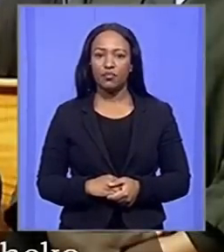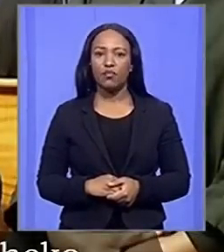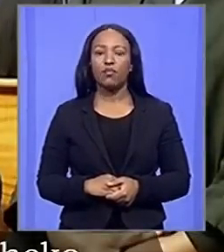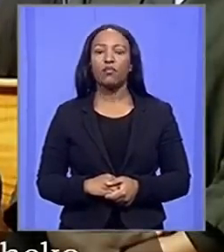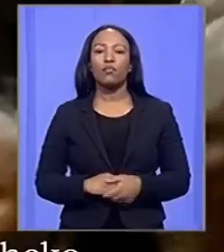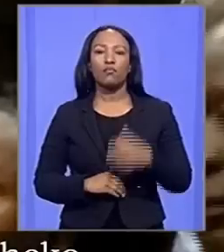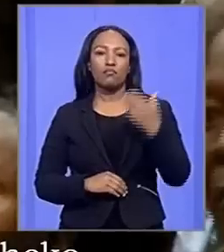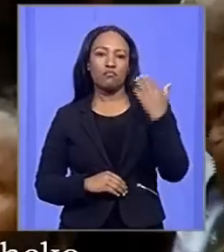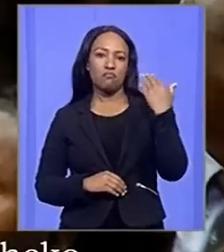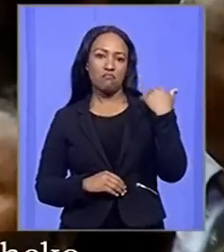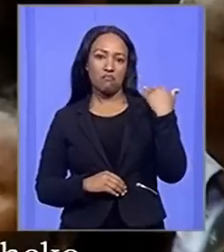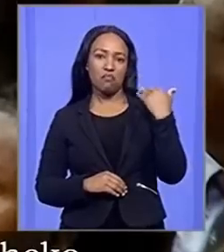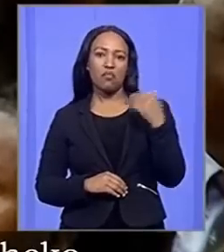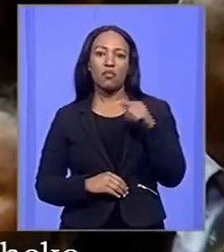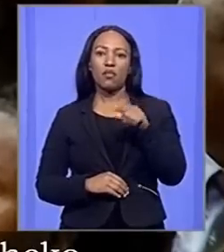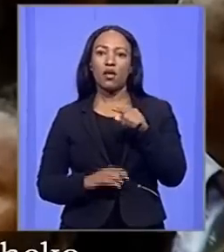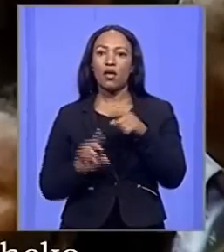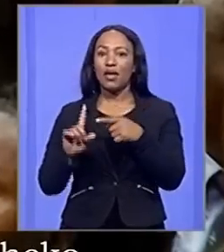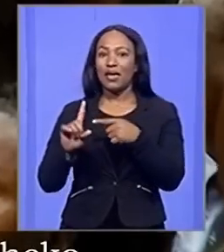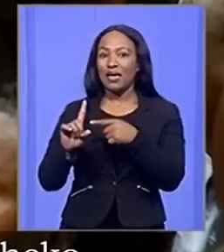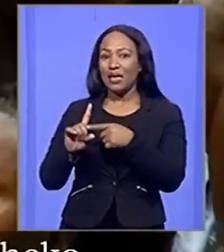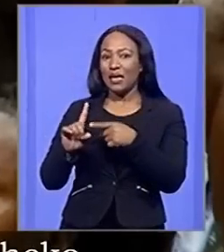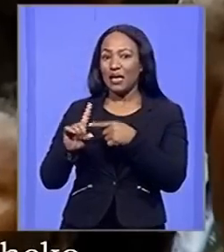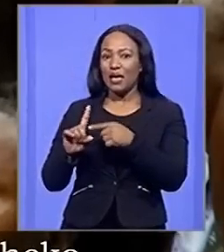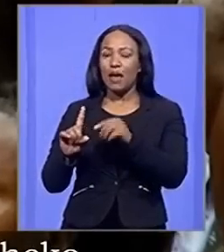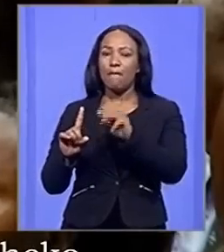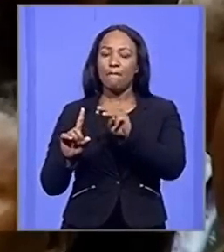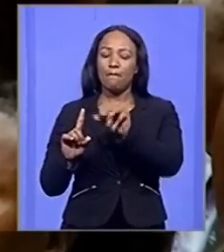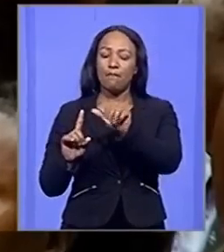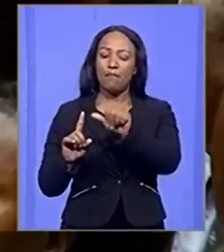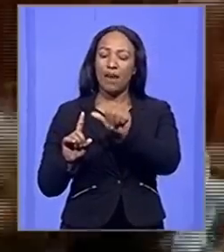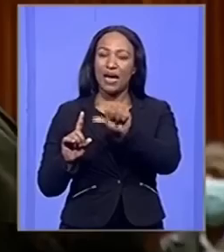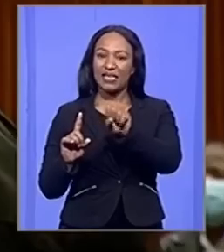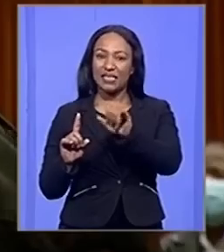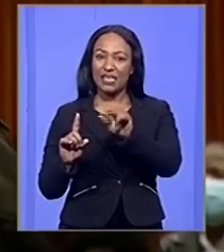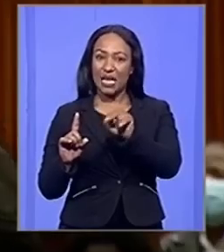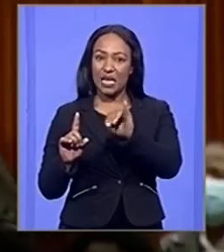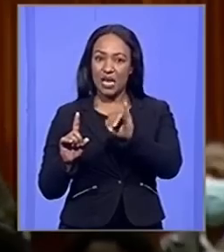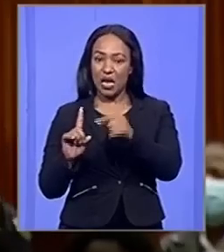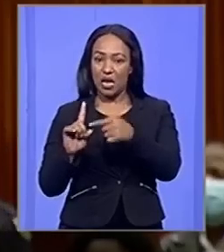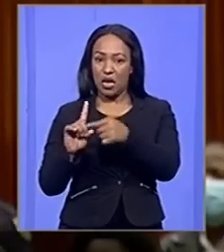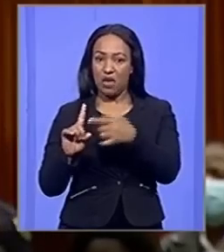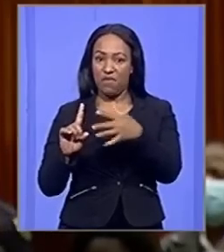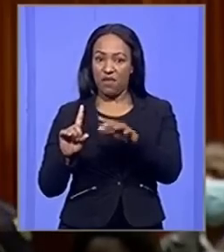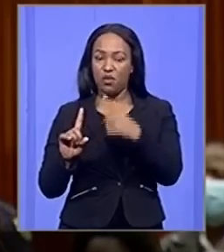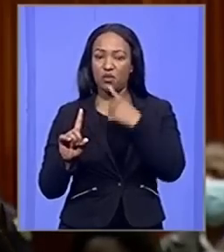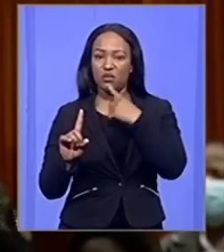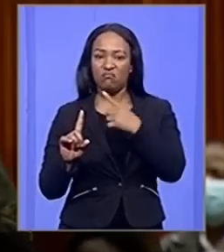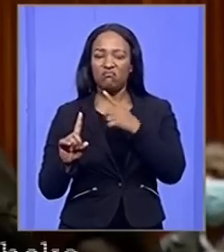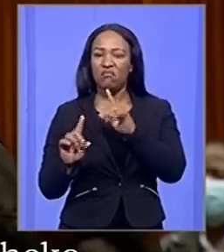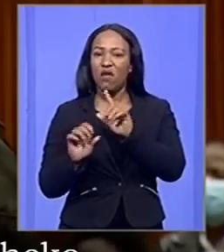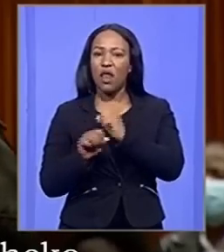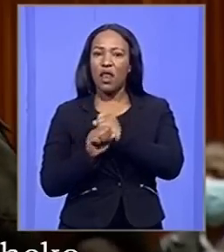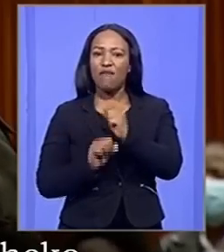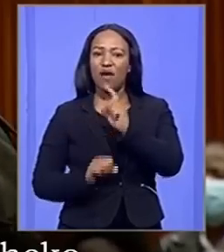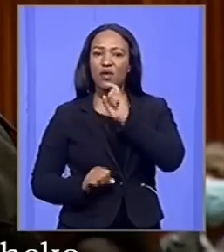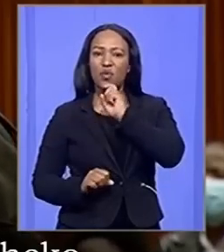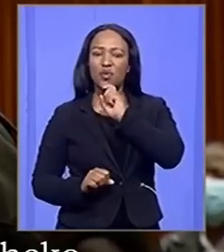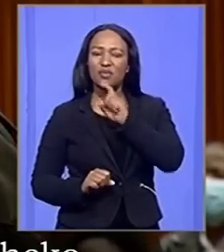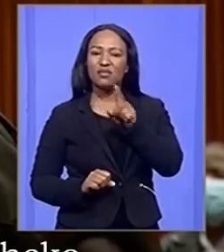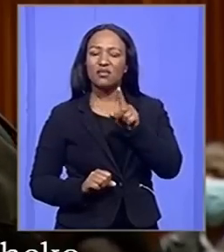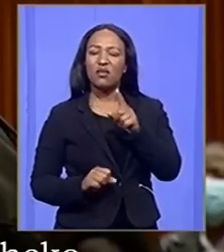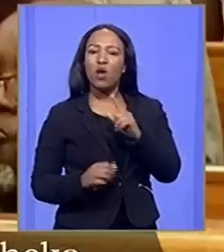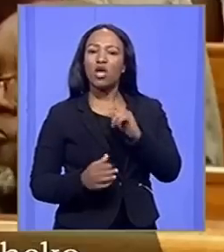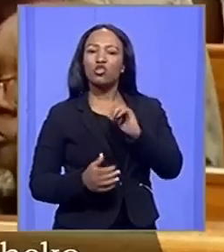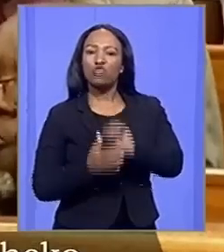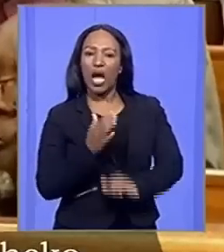Baemedi ba semolao ba kgošigatšana Masindi Mphephu ba boditše kgorotsheko gore ba ka se tsogile ba šomišitše go hulwa ga tšhelete ka Tony